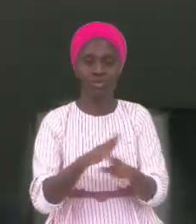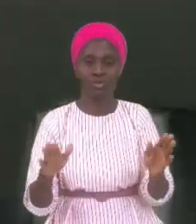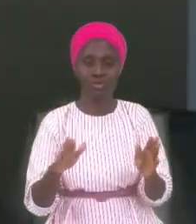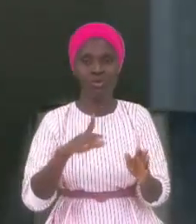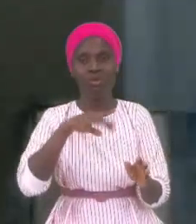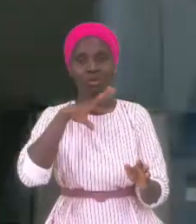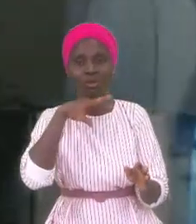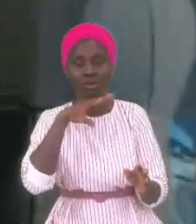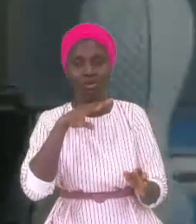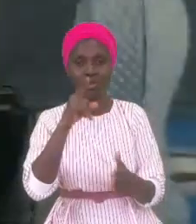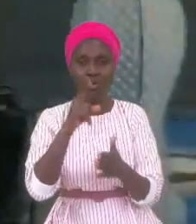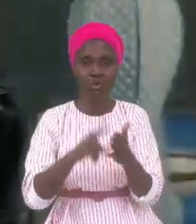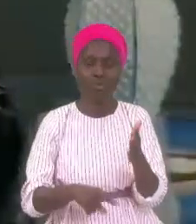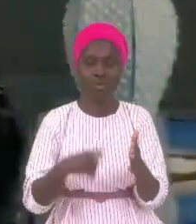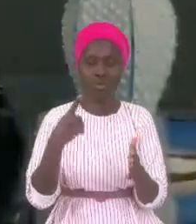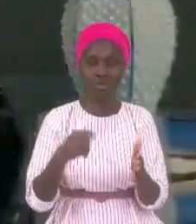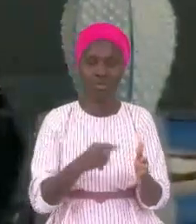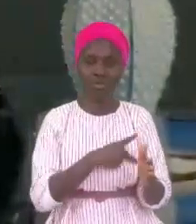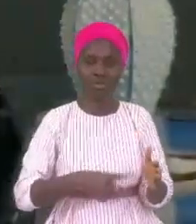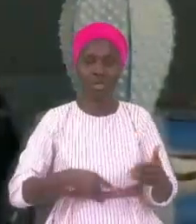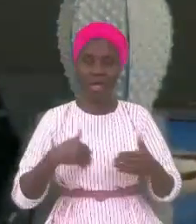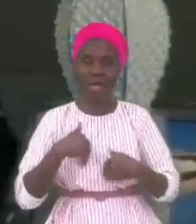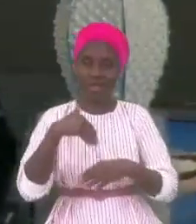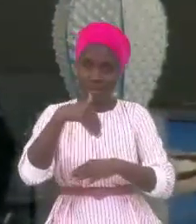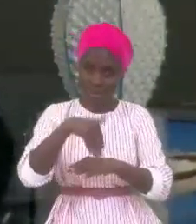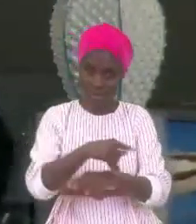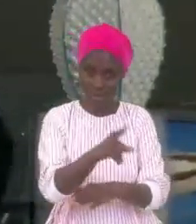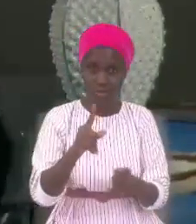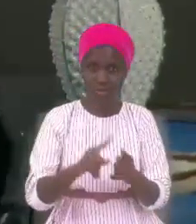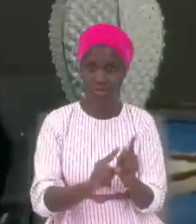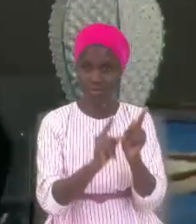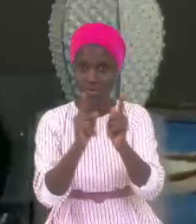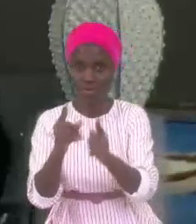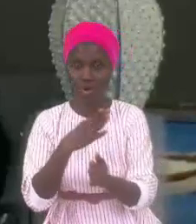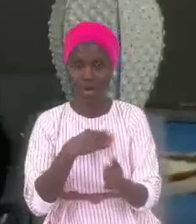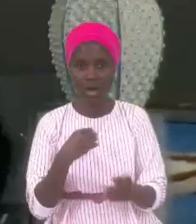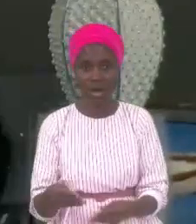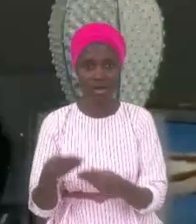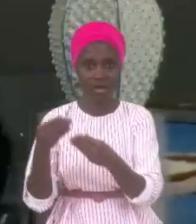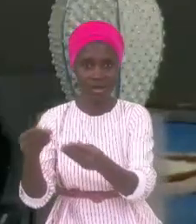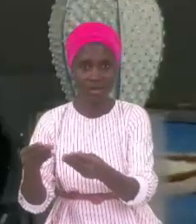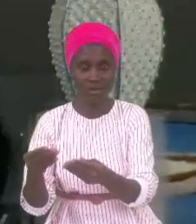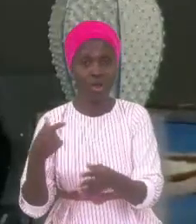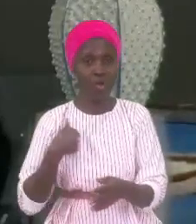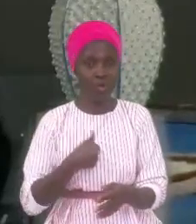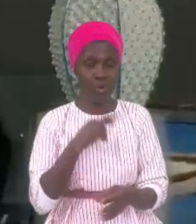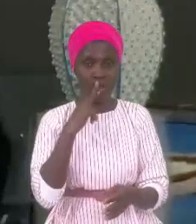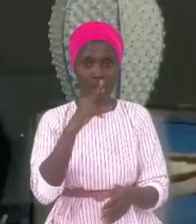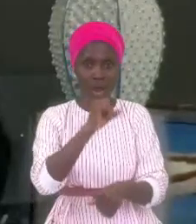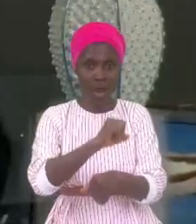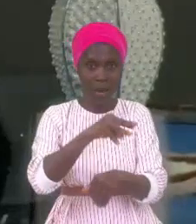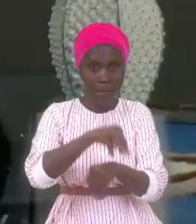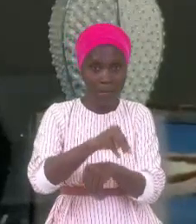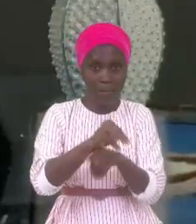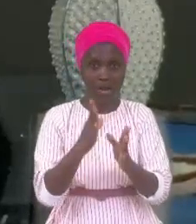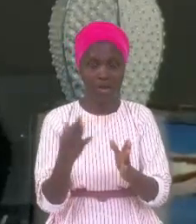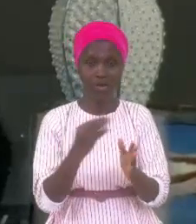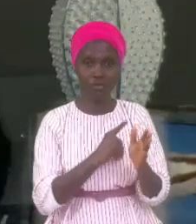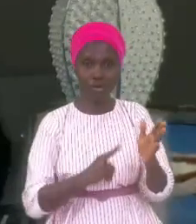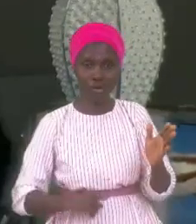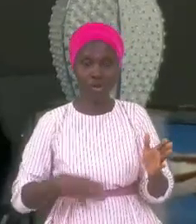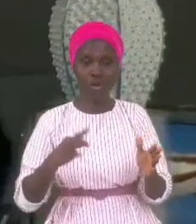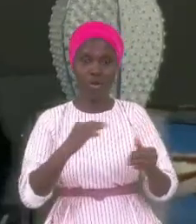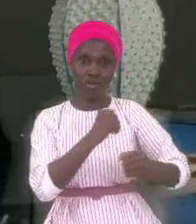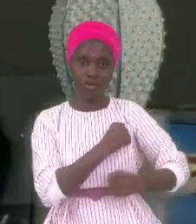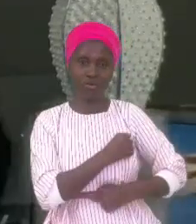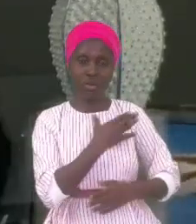the king has sent you to go and deliver. We're messengers of the Lord of hosts, and everything